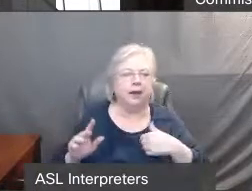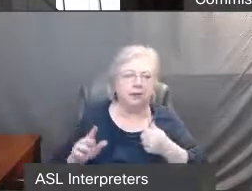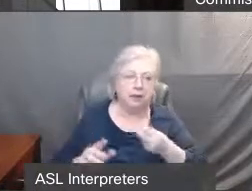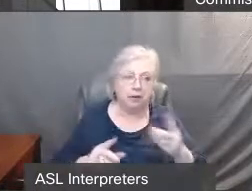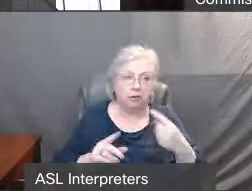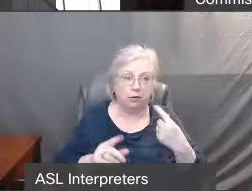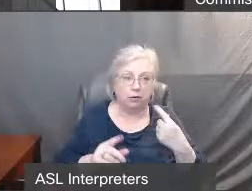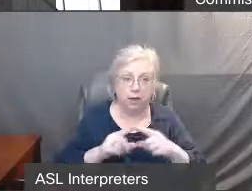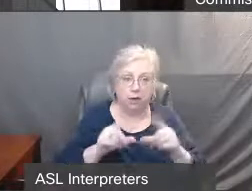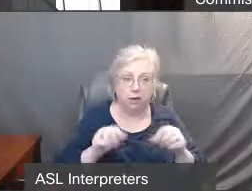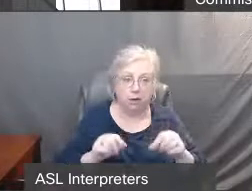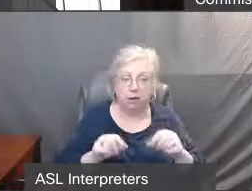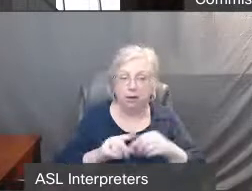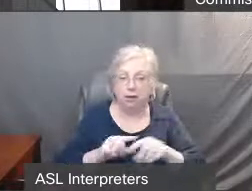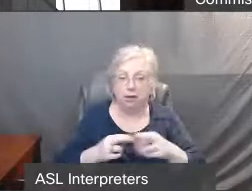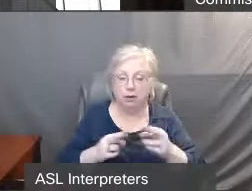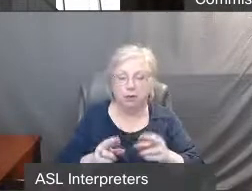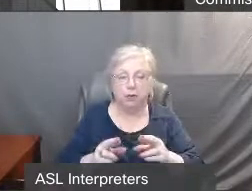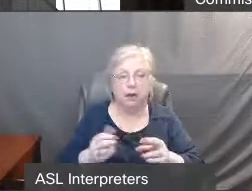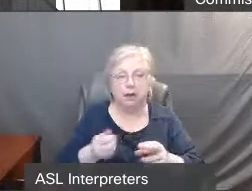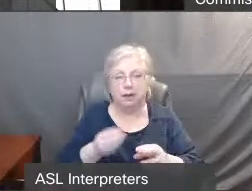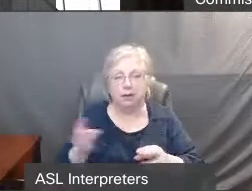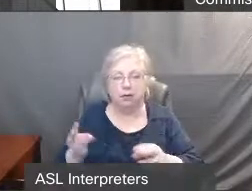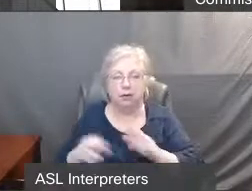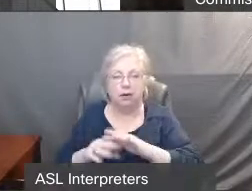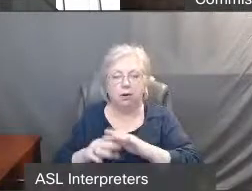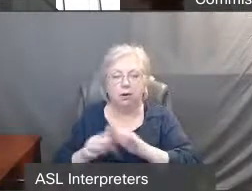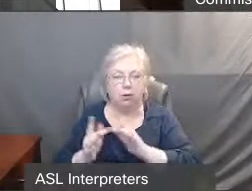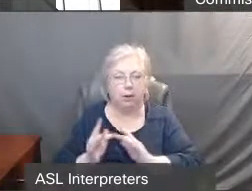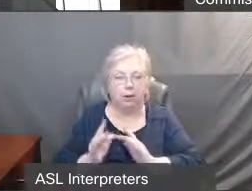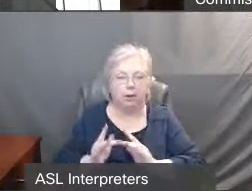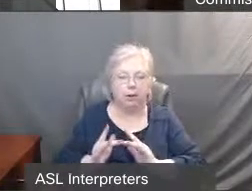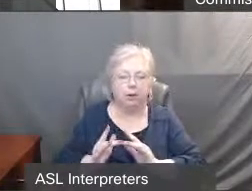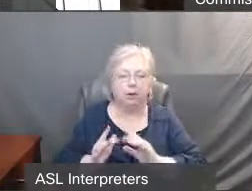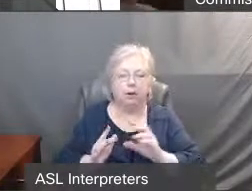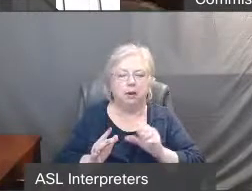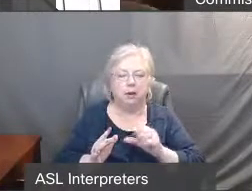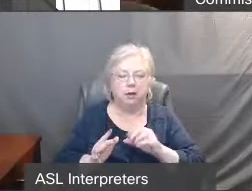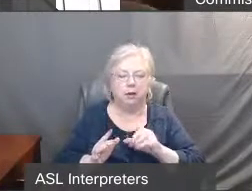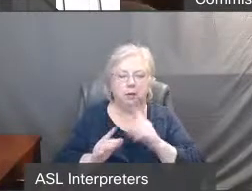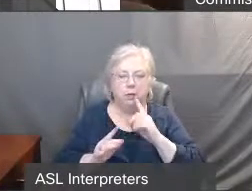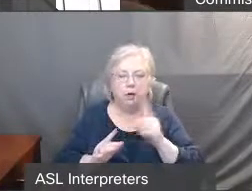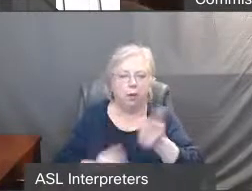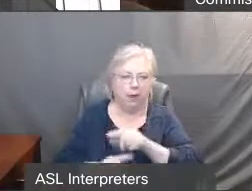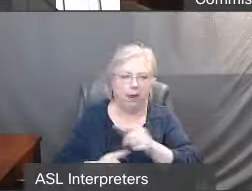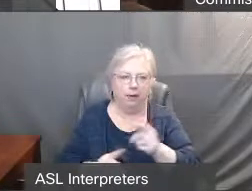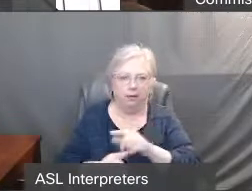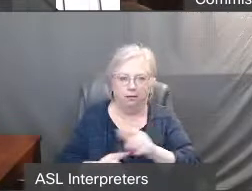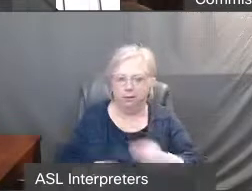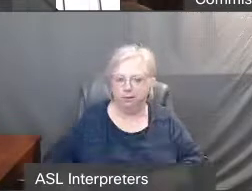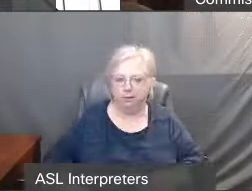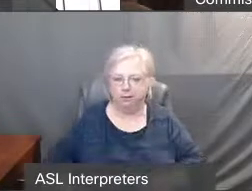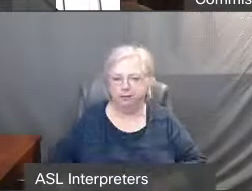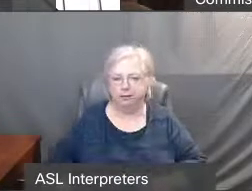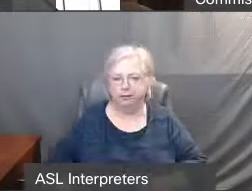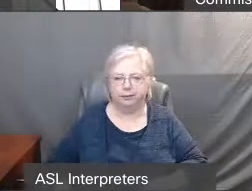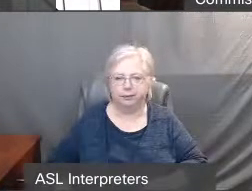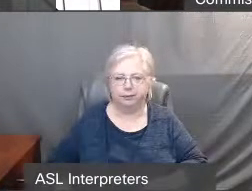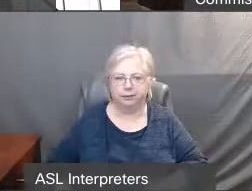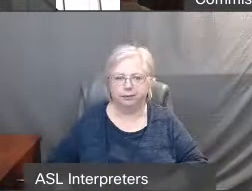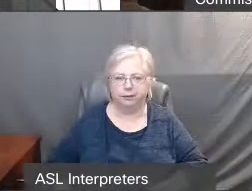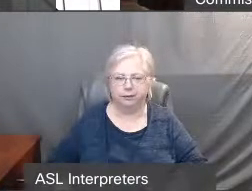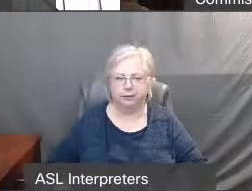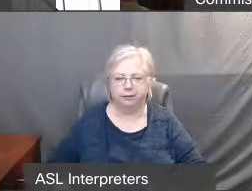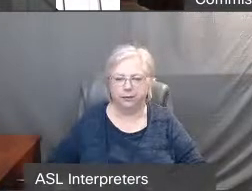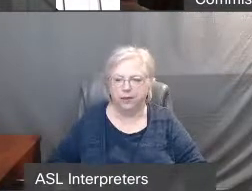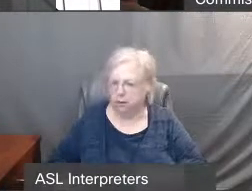cards of folks that are in the room, and then we have several that are on WebEx as well. So we'll shift back and forth. It's 20 minutes per side. Is